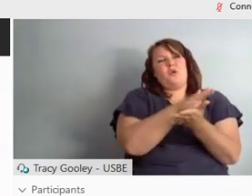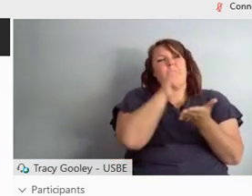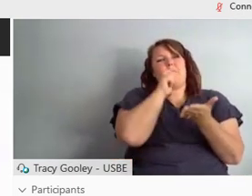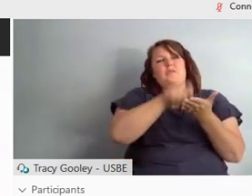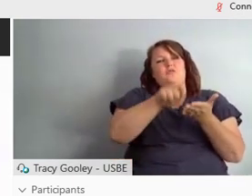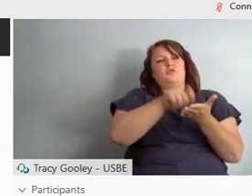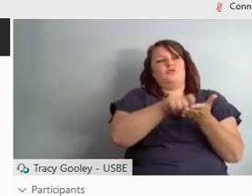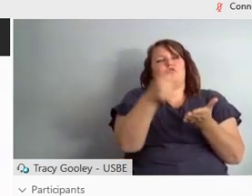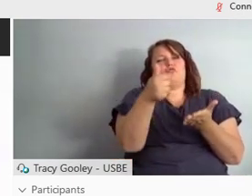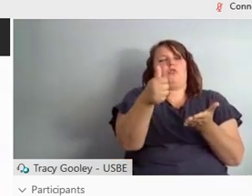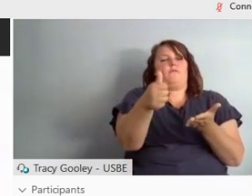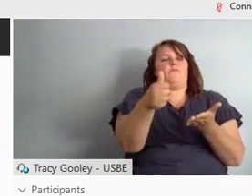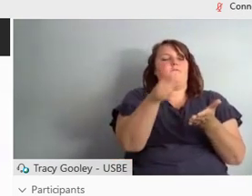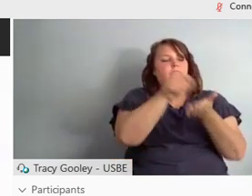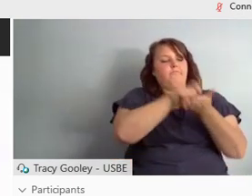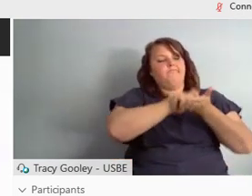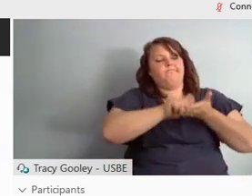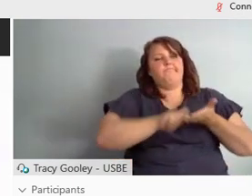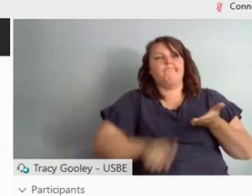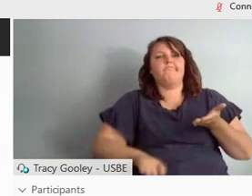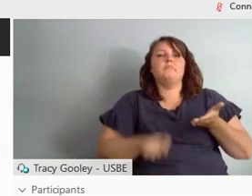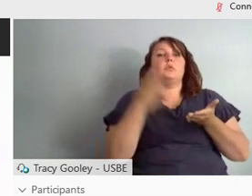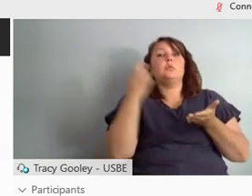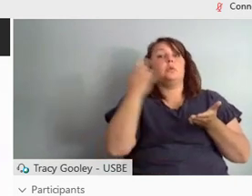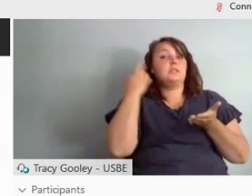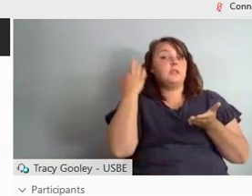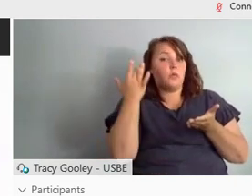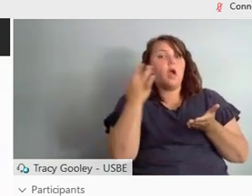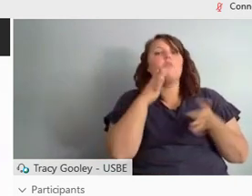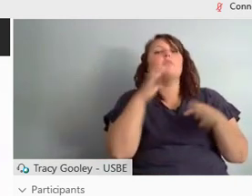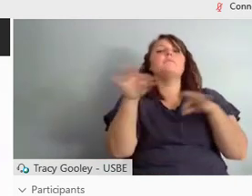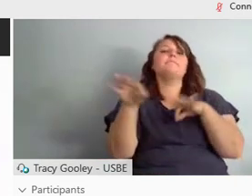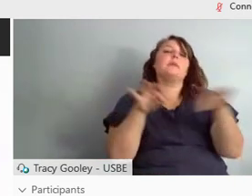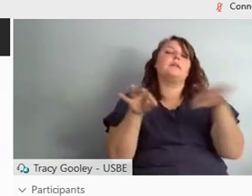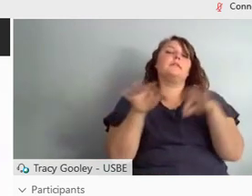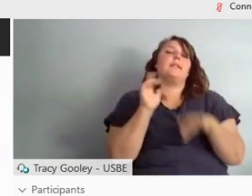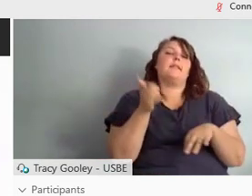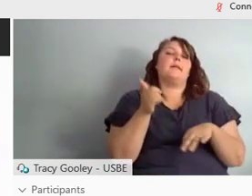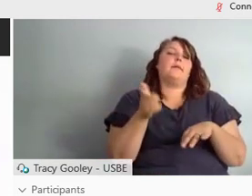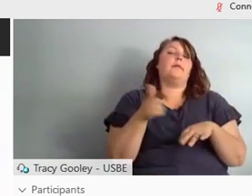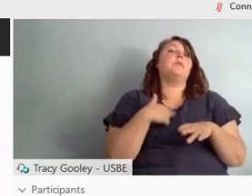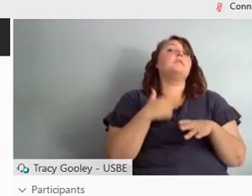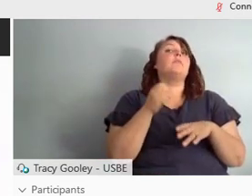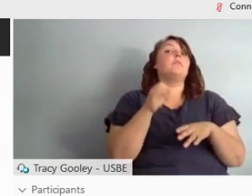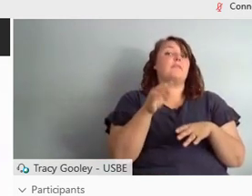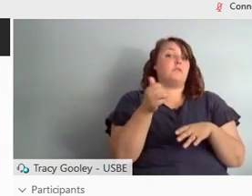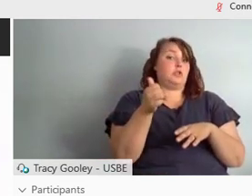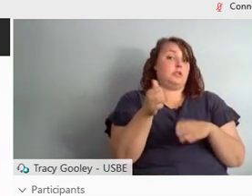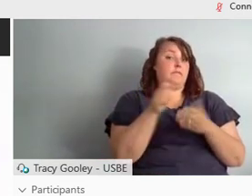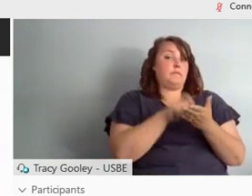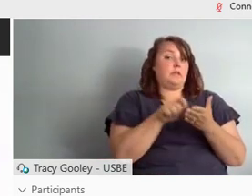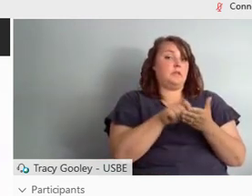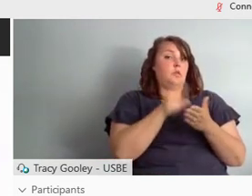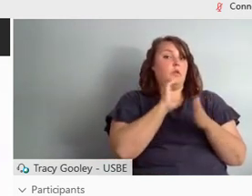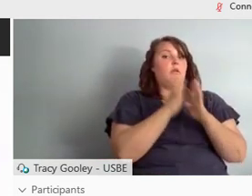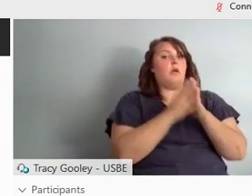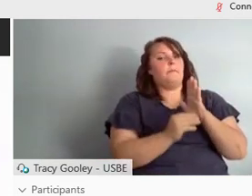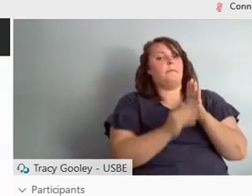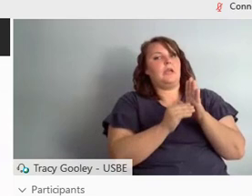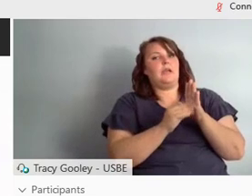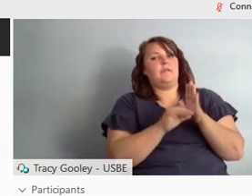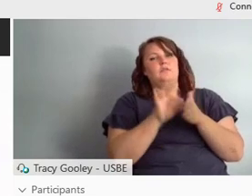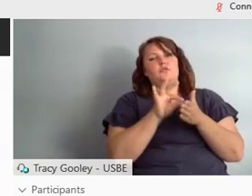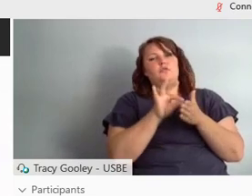we'll talk about the reasons behind that in just a second. So if you're going to score pencil paper, you'll need to make a copy of the